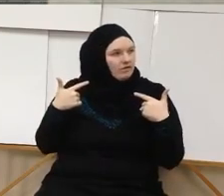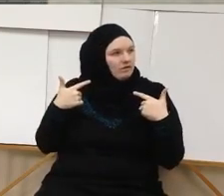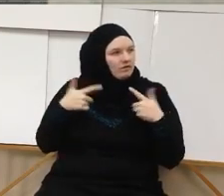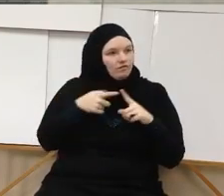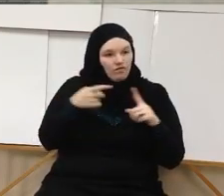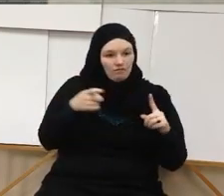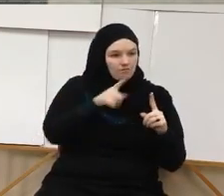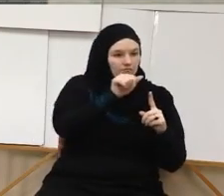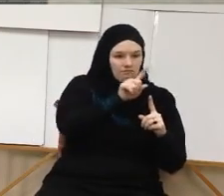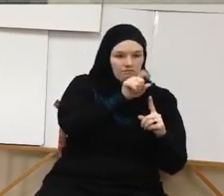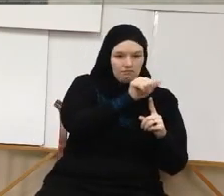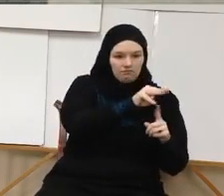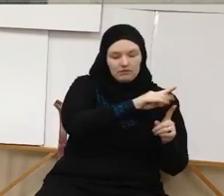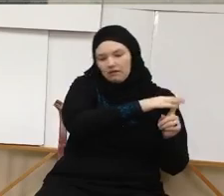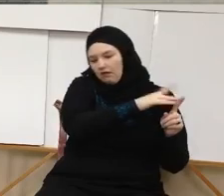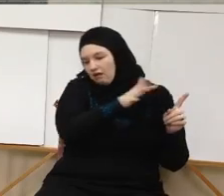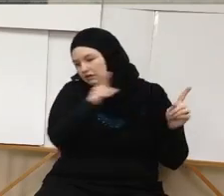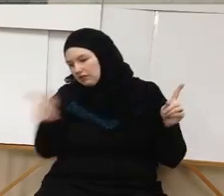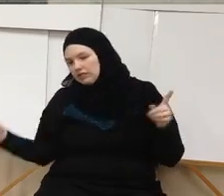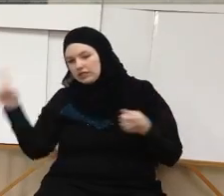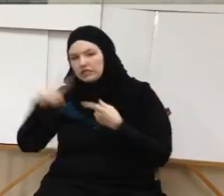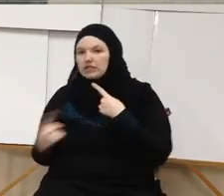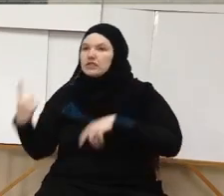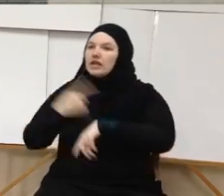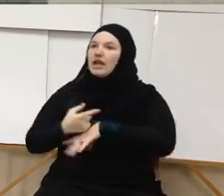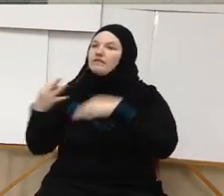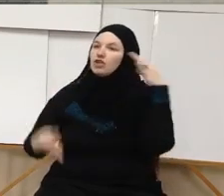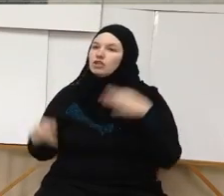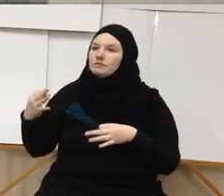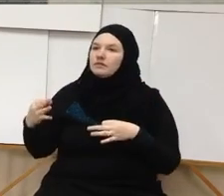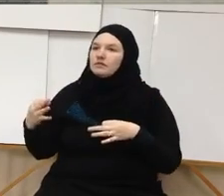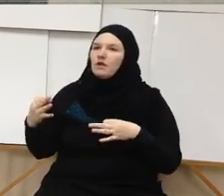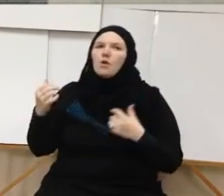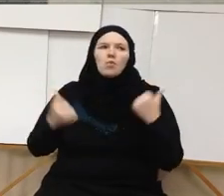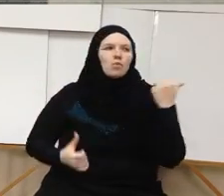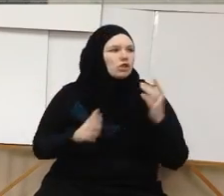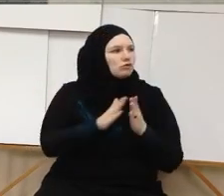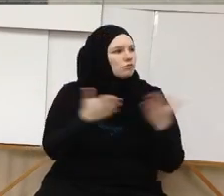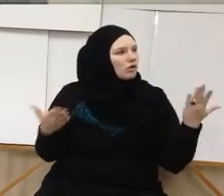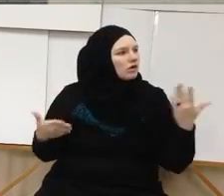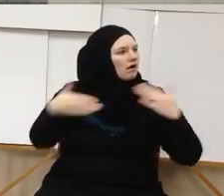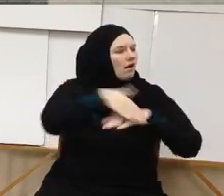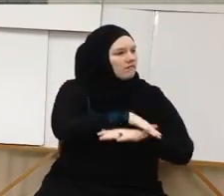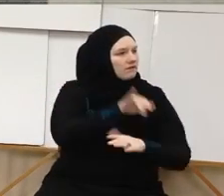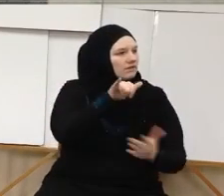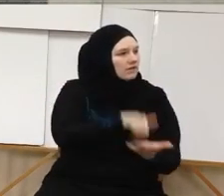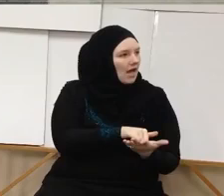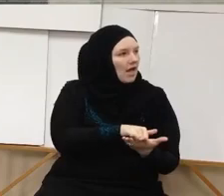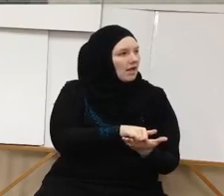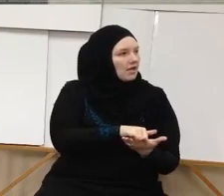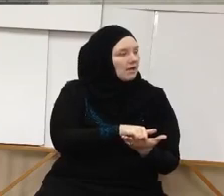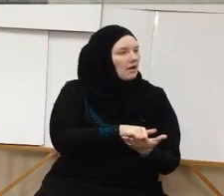of Adam until the day of judgment. What book covers all of that, both with